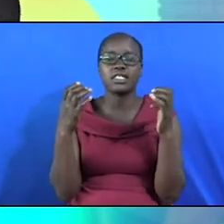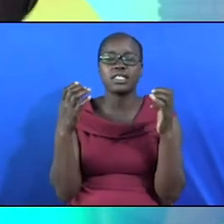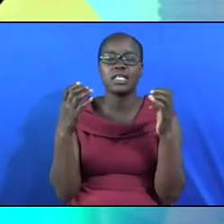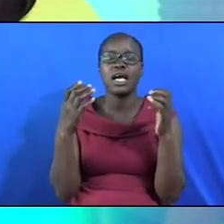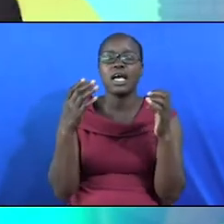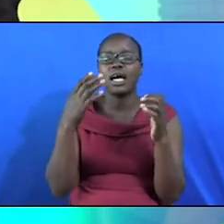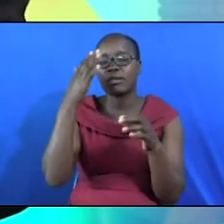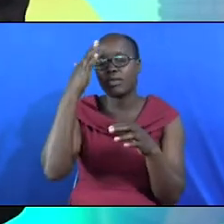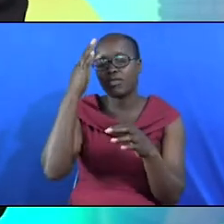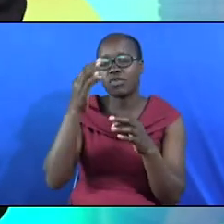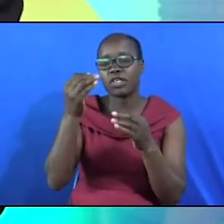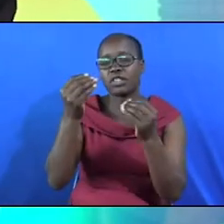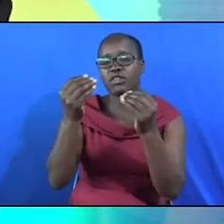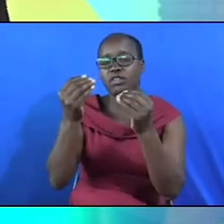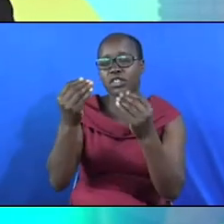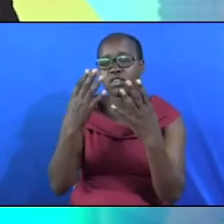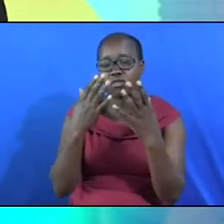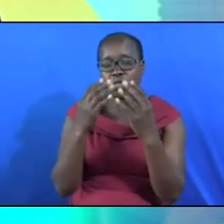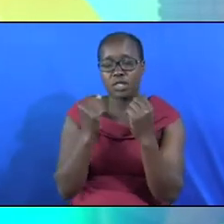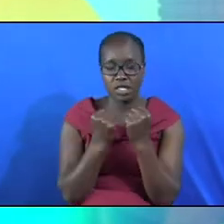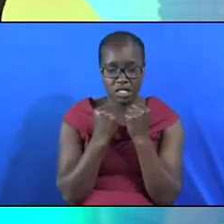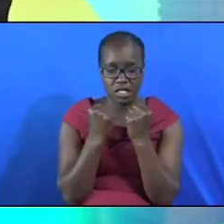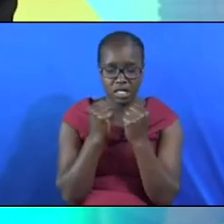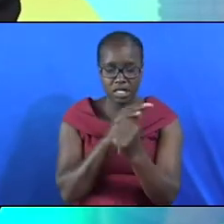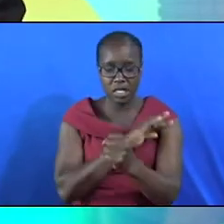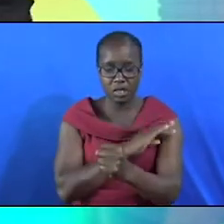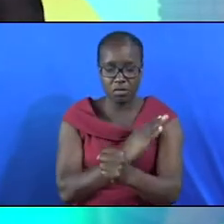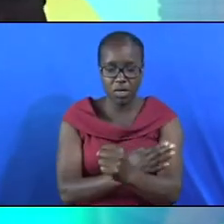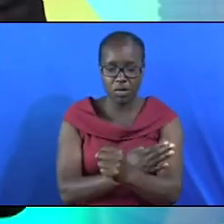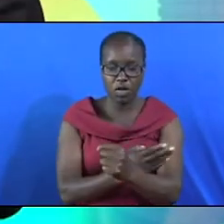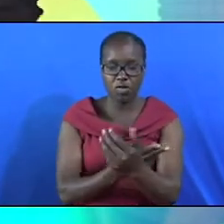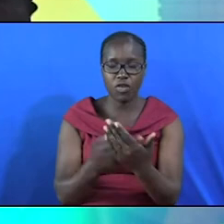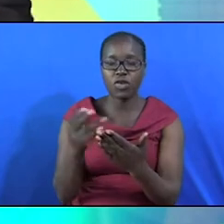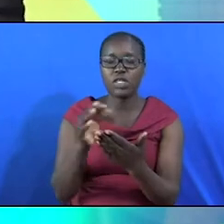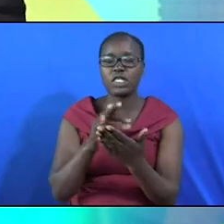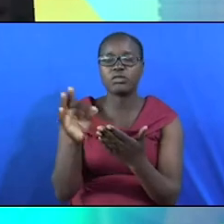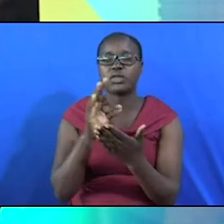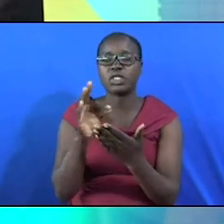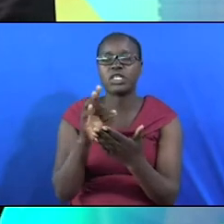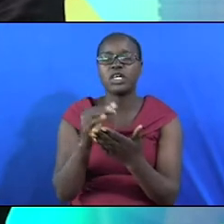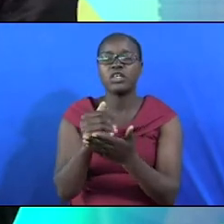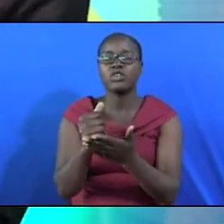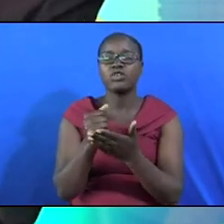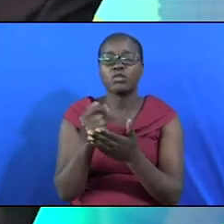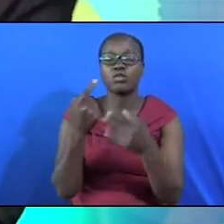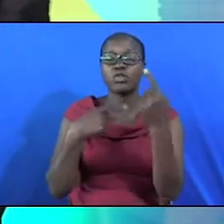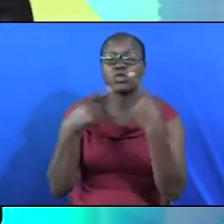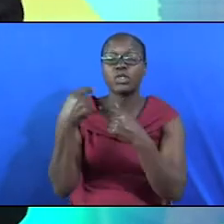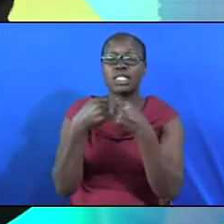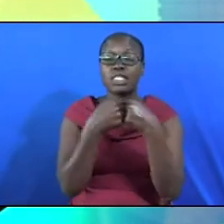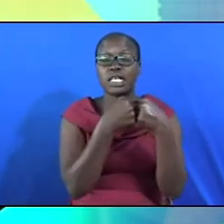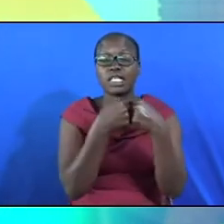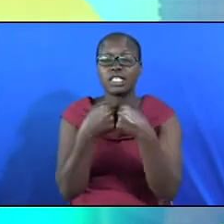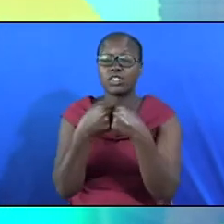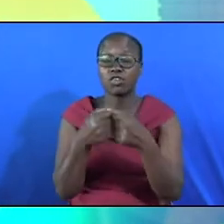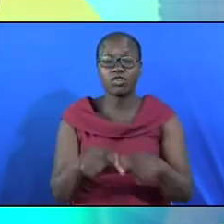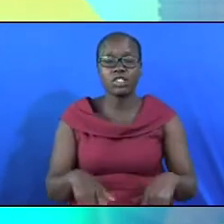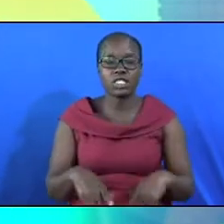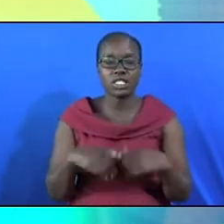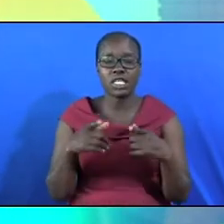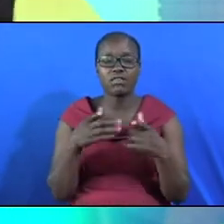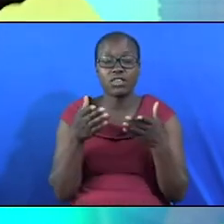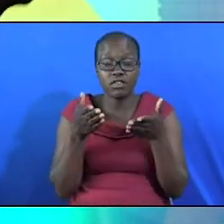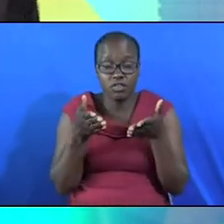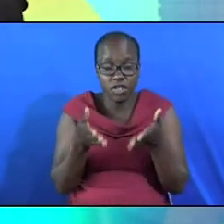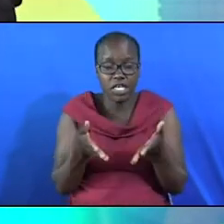that God will give you the strength, God will give you the power of the Holy Spirit to help you to overcome the challenges of this life. If